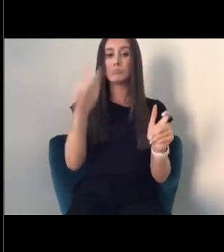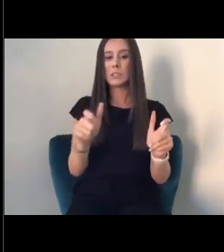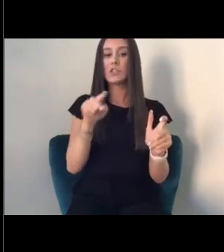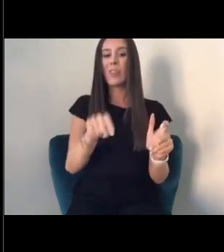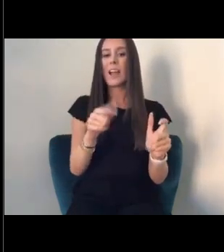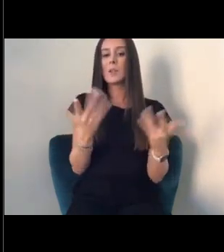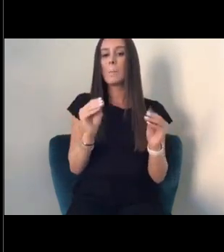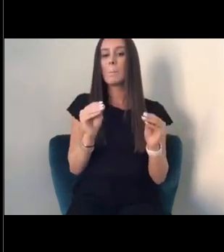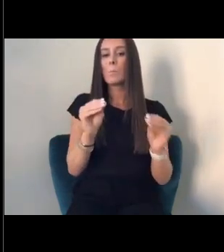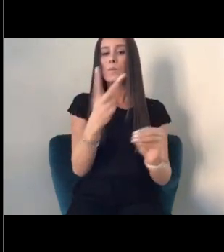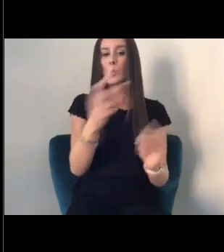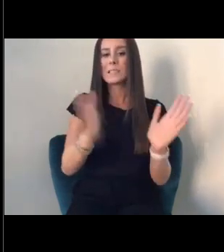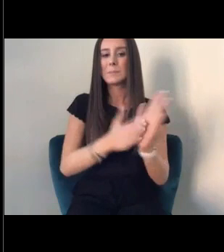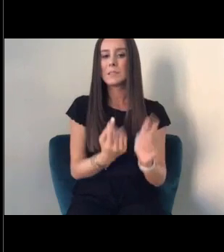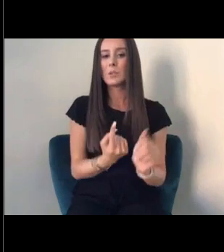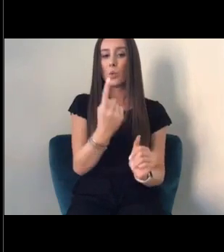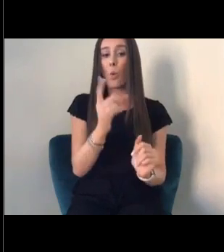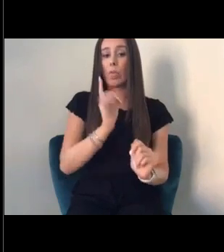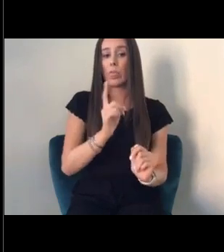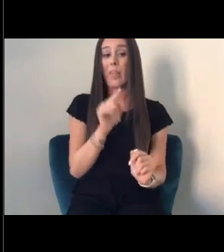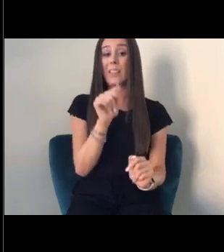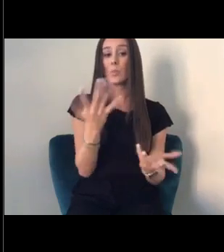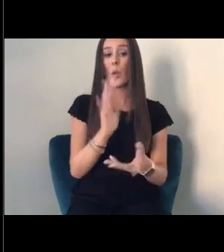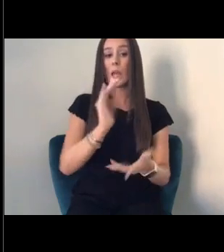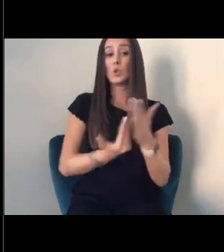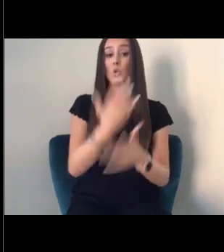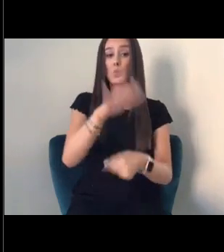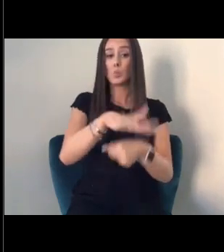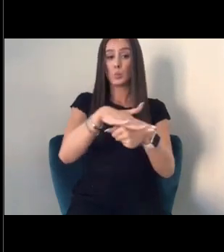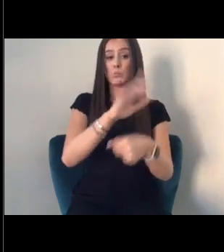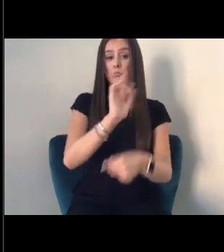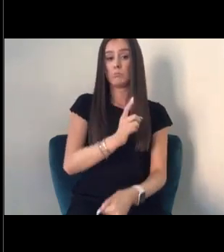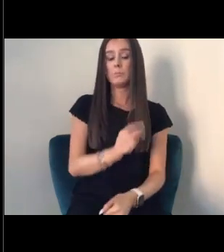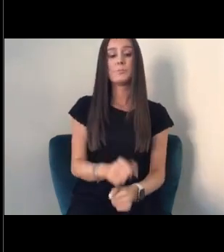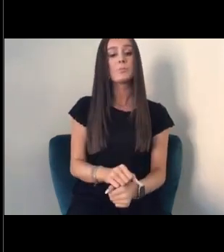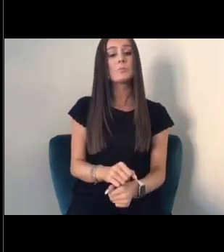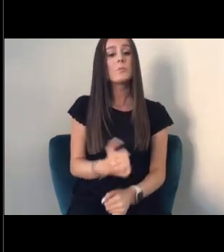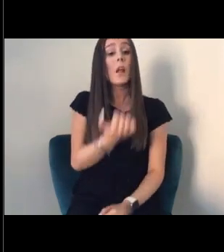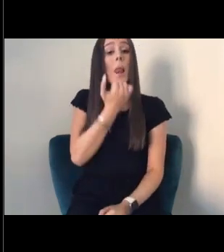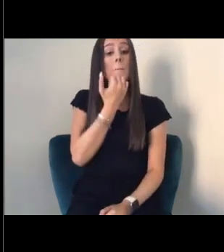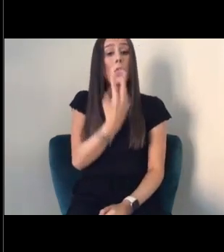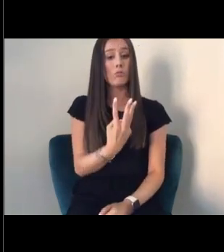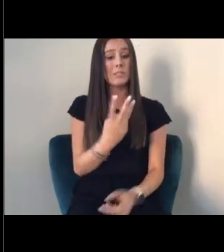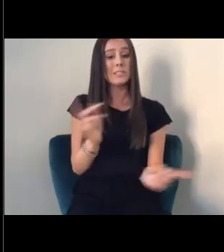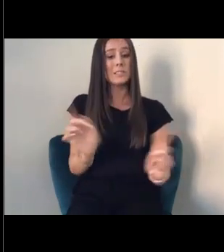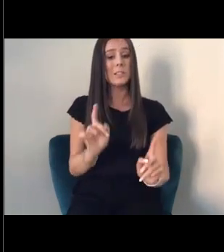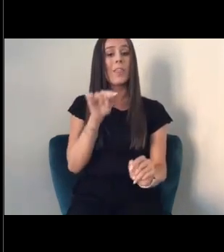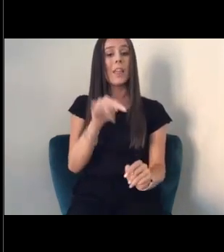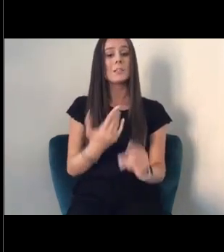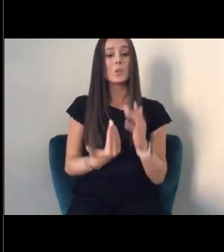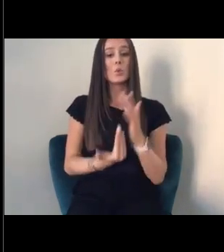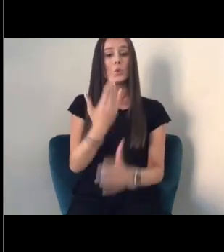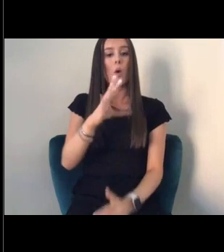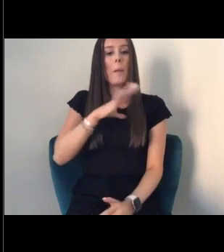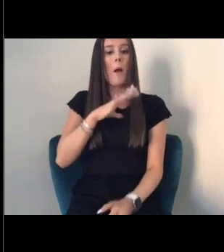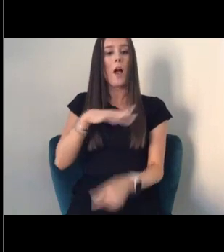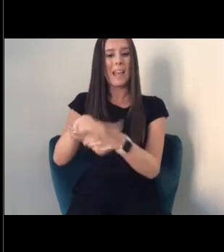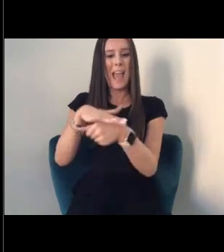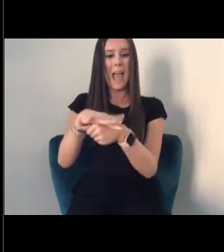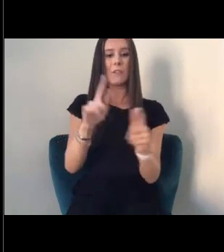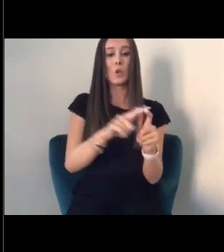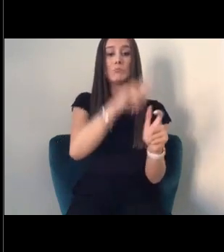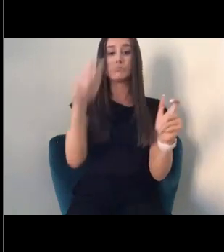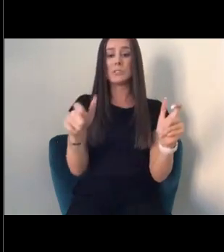metres north. Number 3 is the informal parking area to the east of Thong